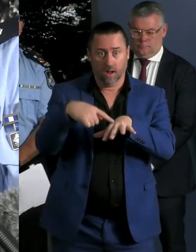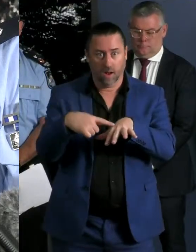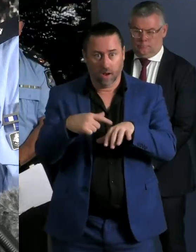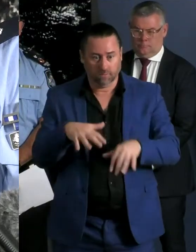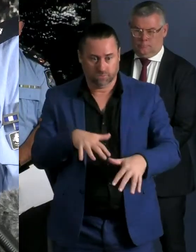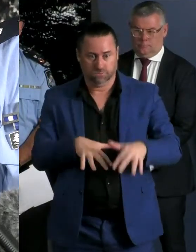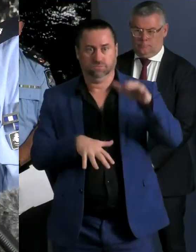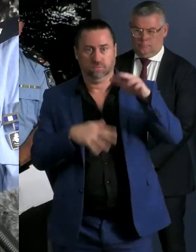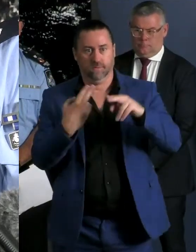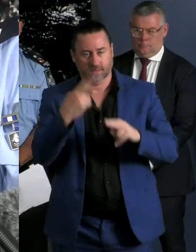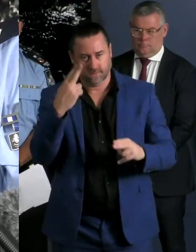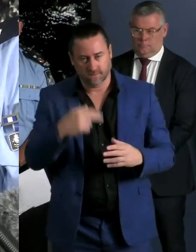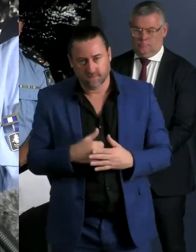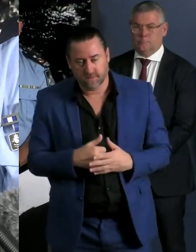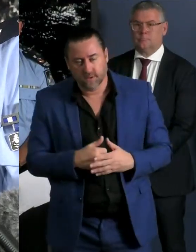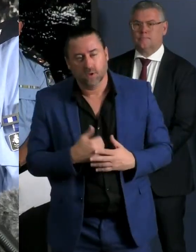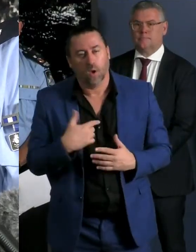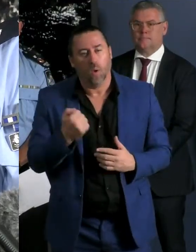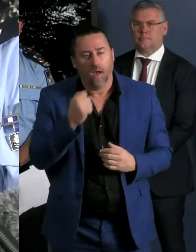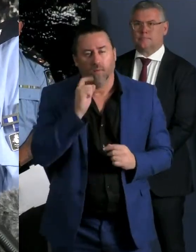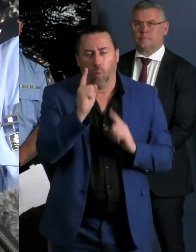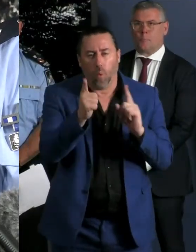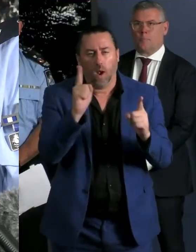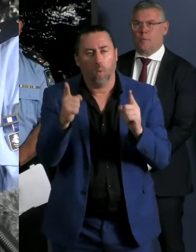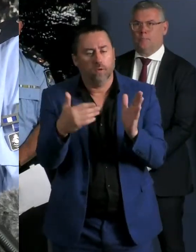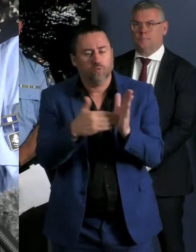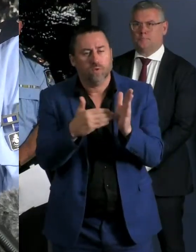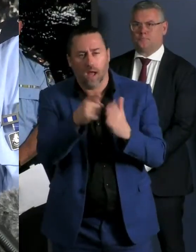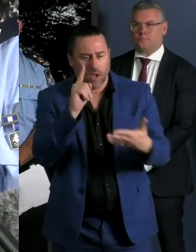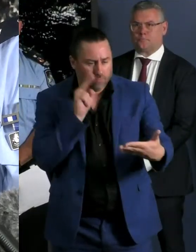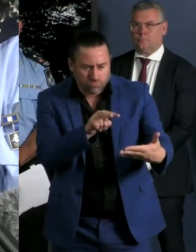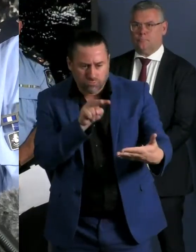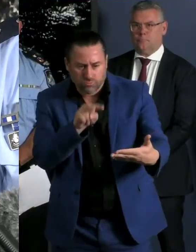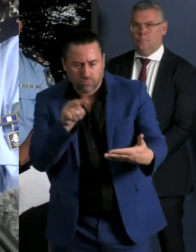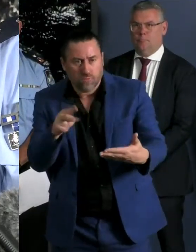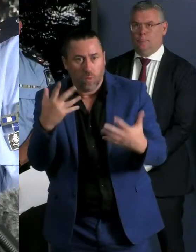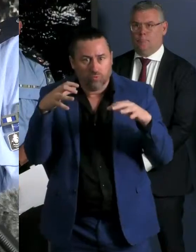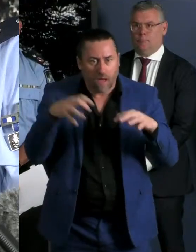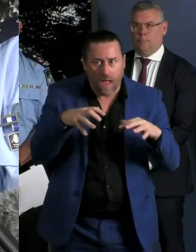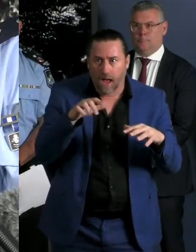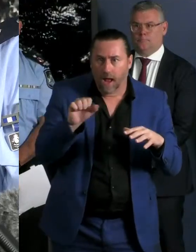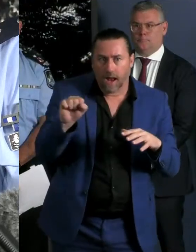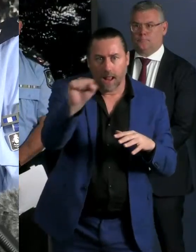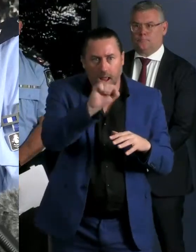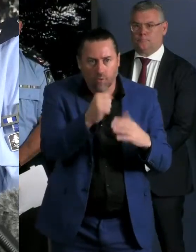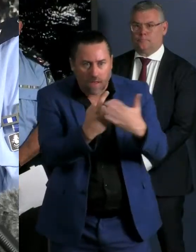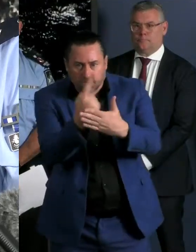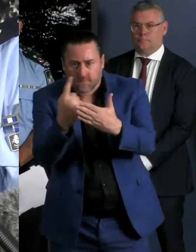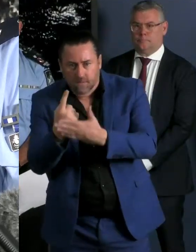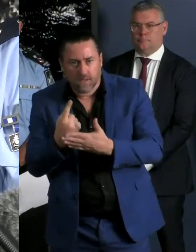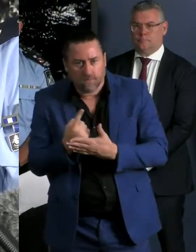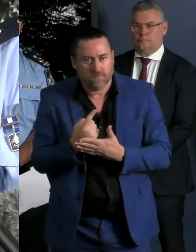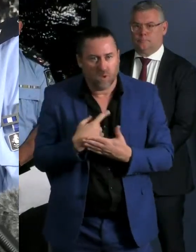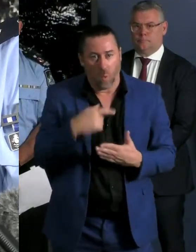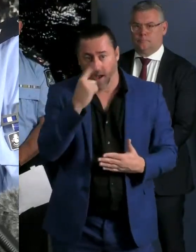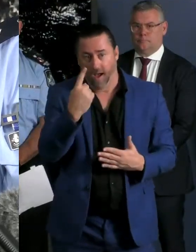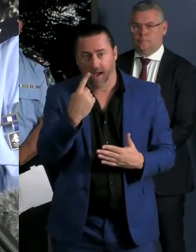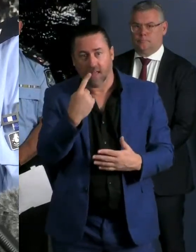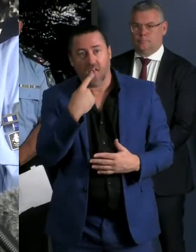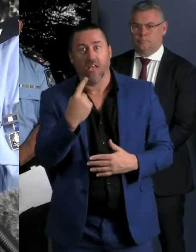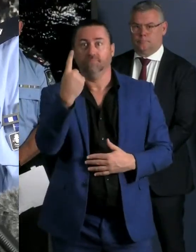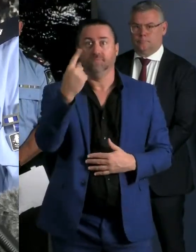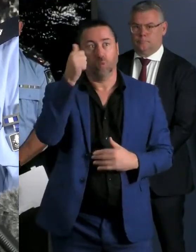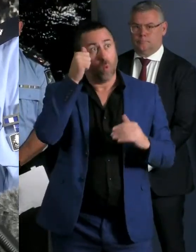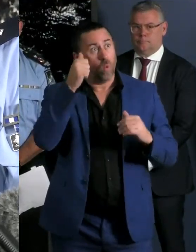warnings likely to be issued later today as we see more rainfall throughout the day. This is an evolving situation, and we are asking